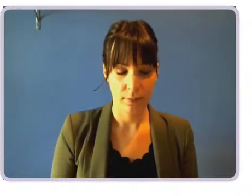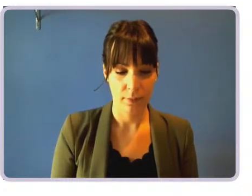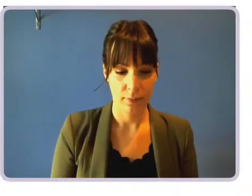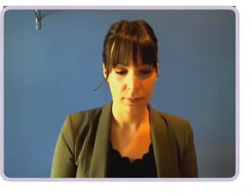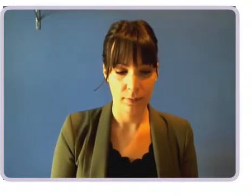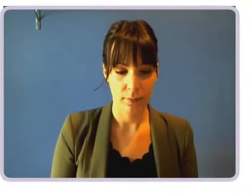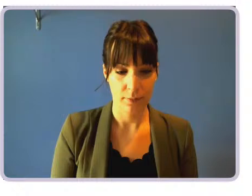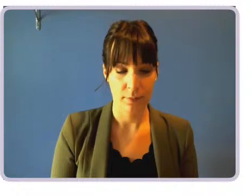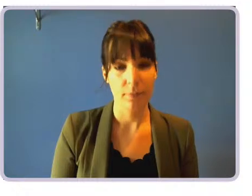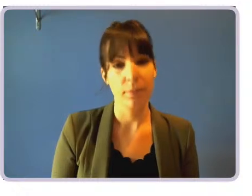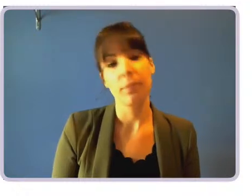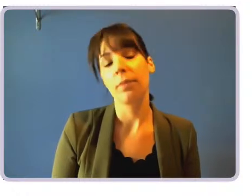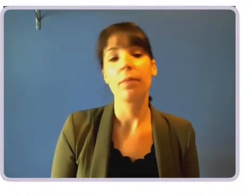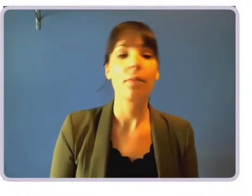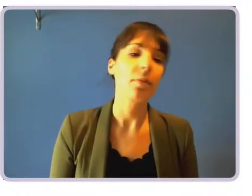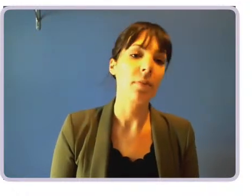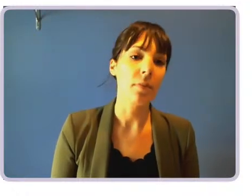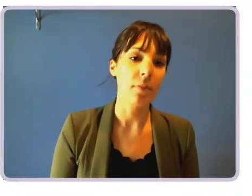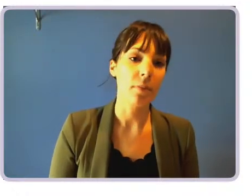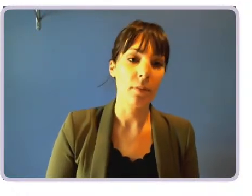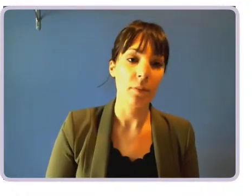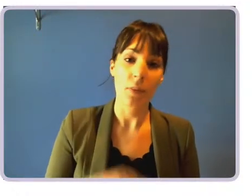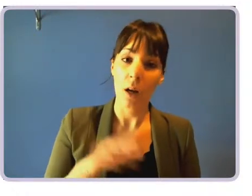Tony, do you want me to